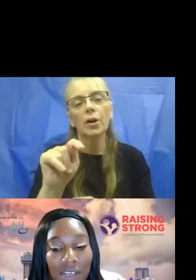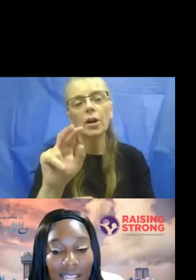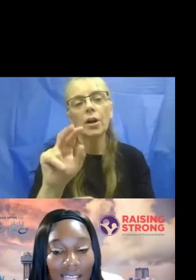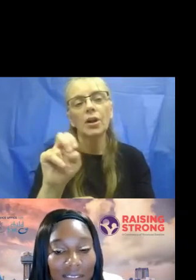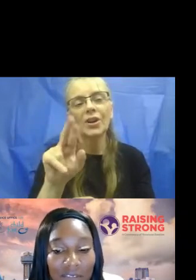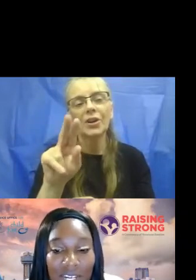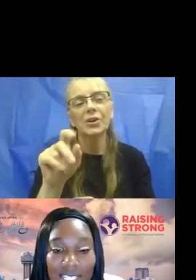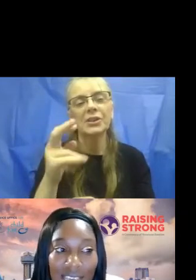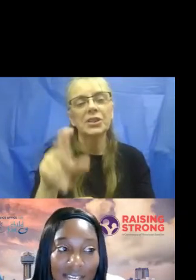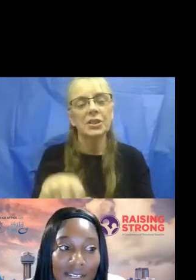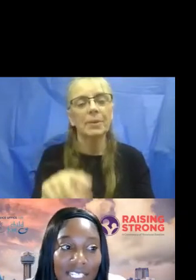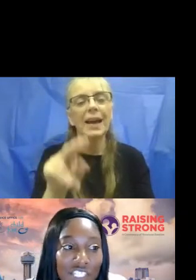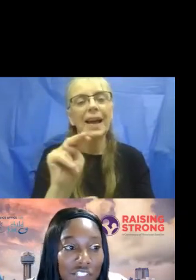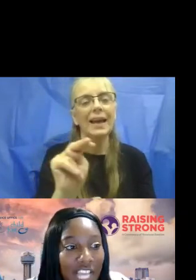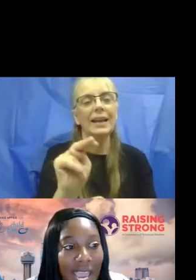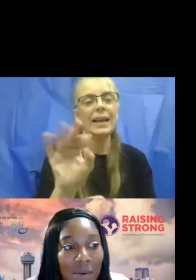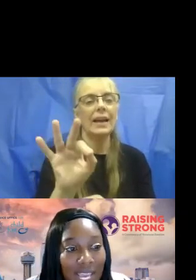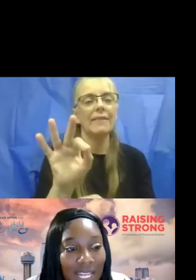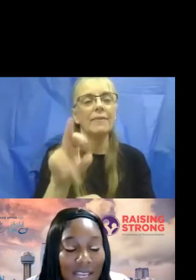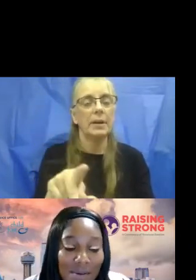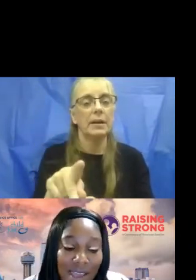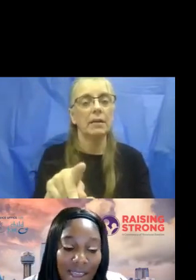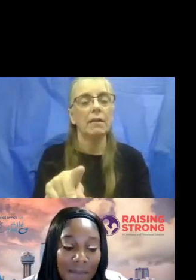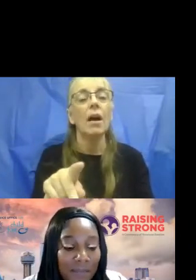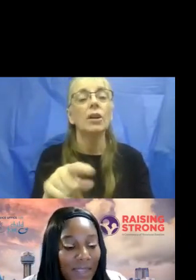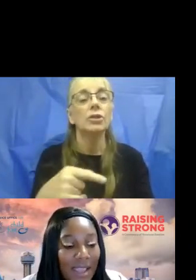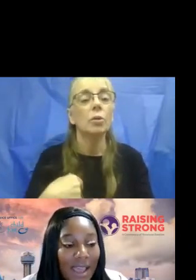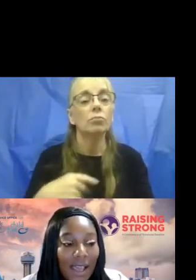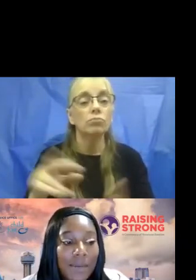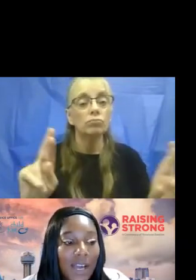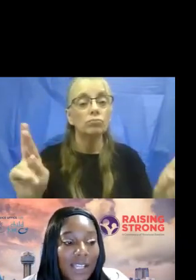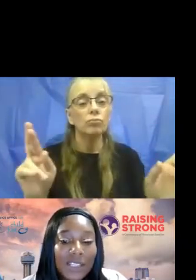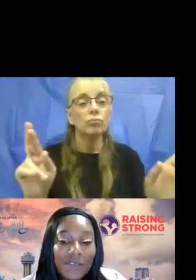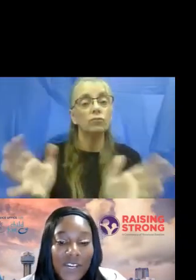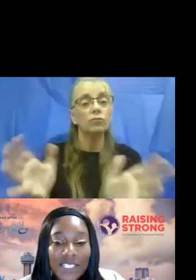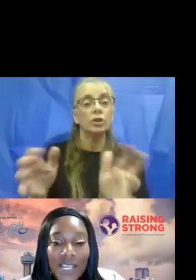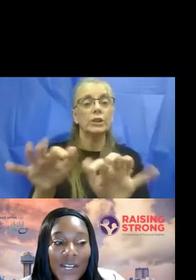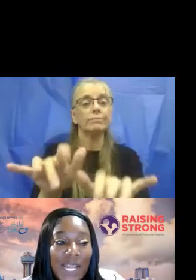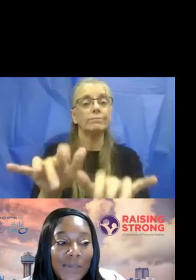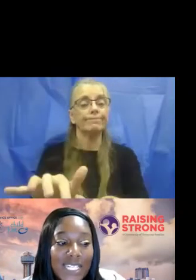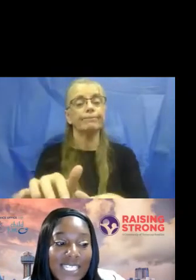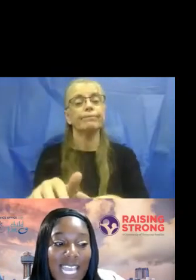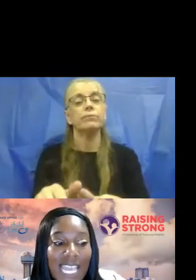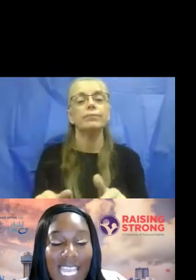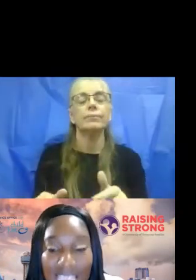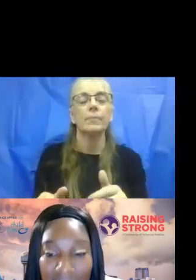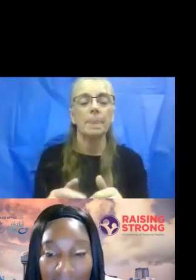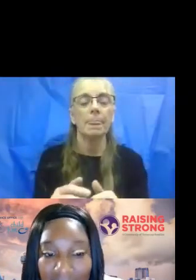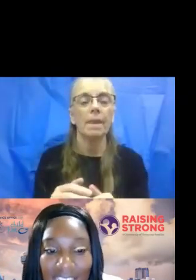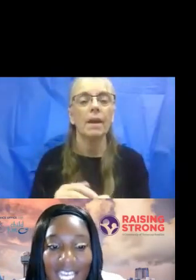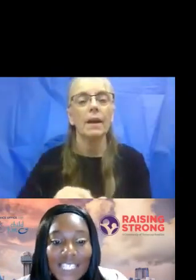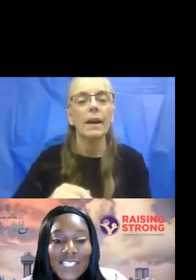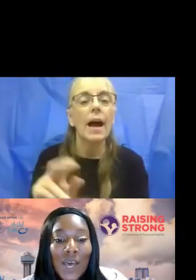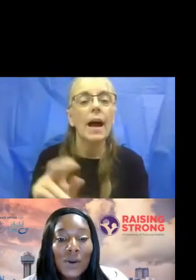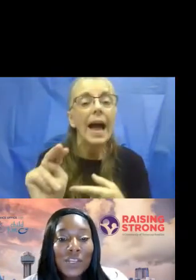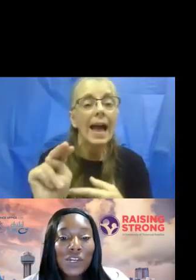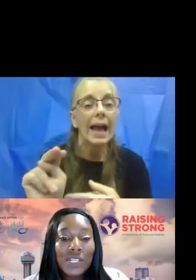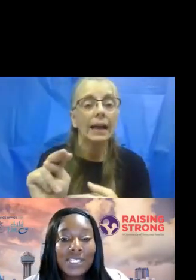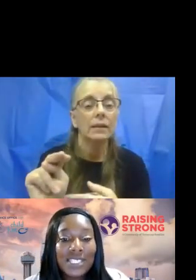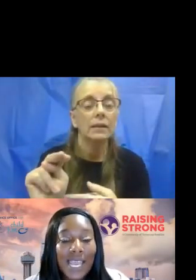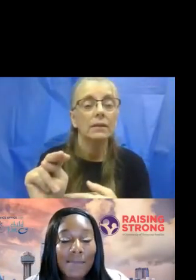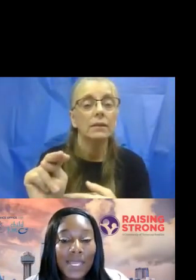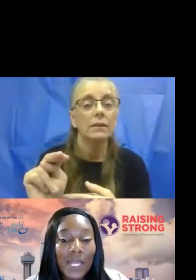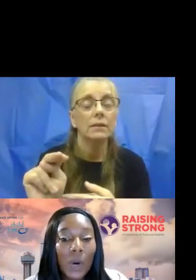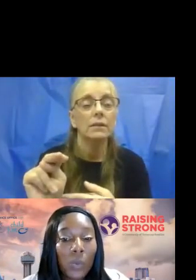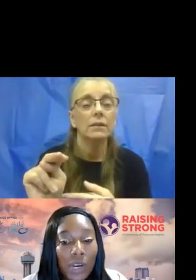I'm going to call out the first letter. Get your chat ready, okay? I'm going to call out the first letter and I'm going to say N. So you're